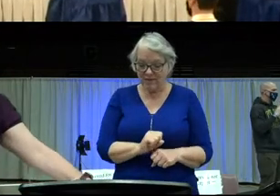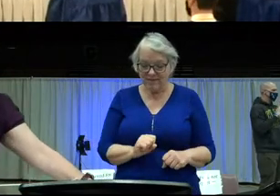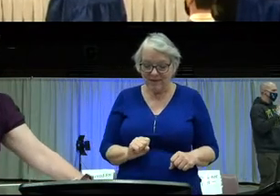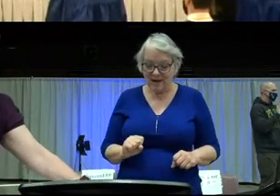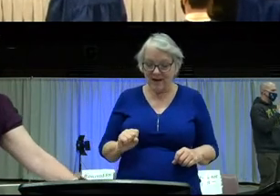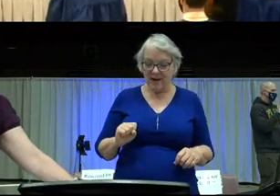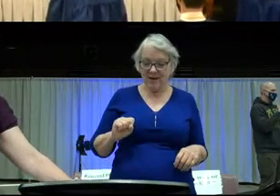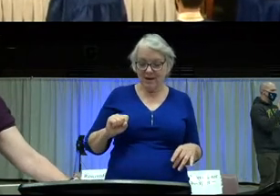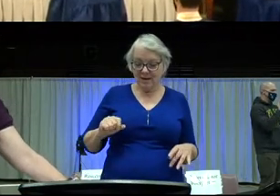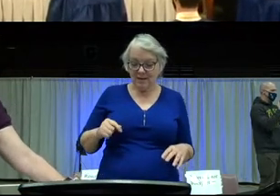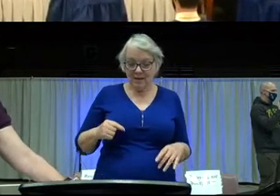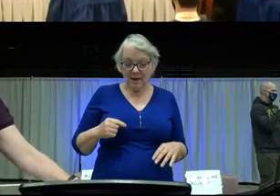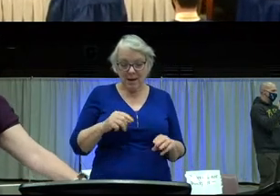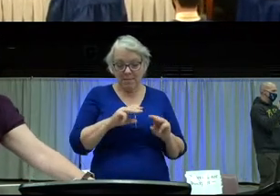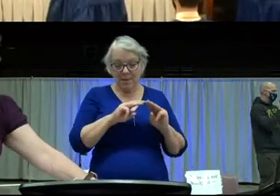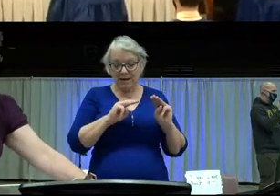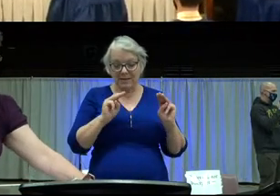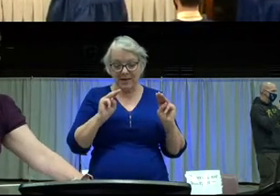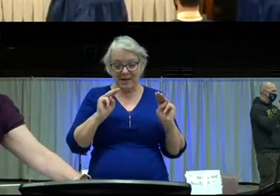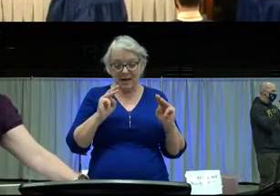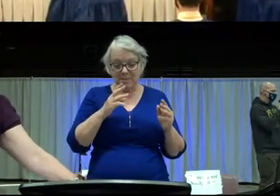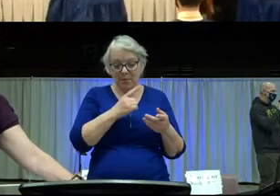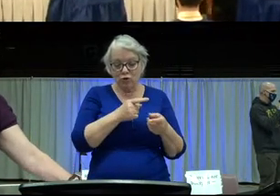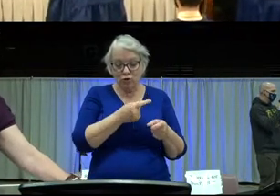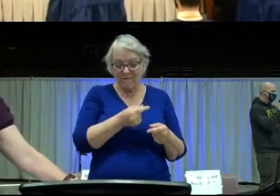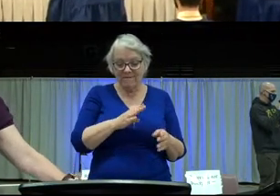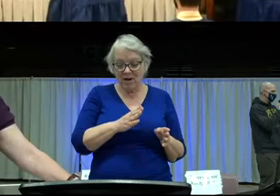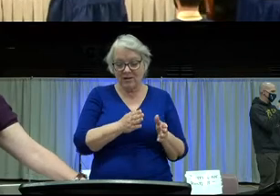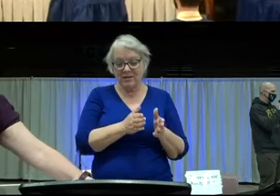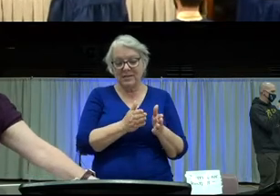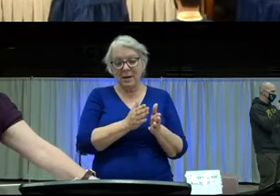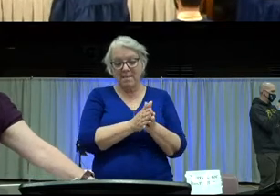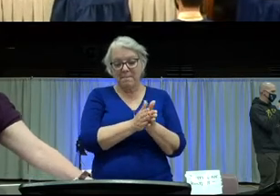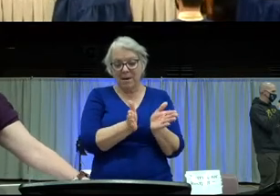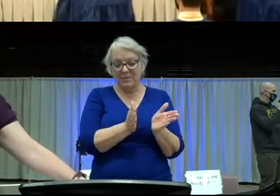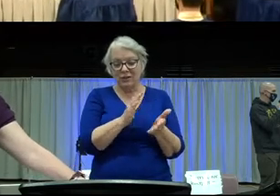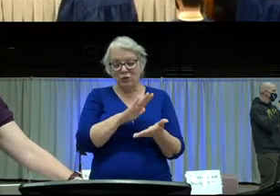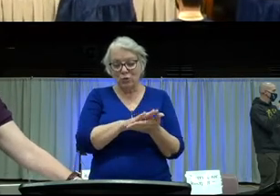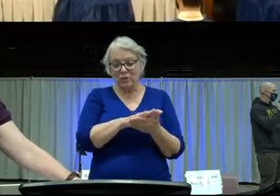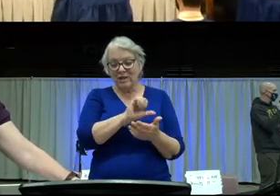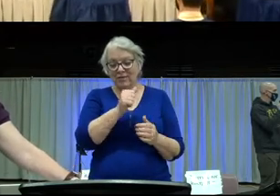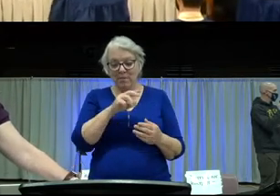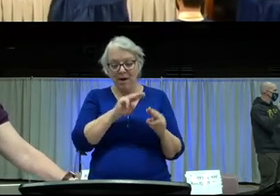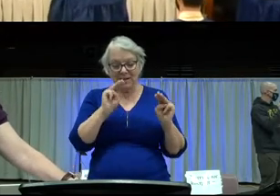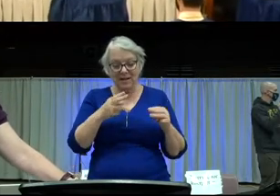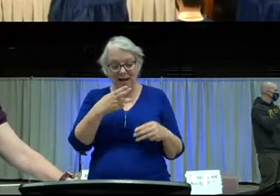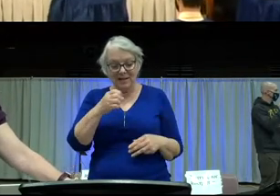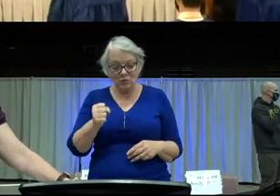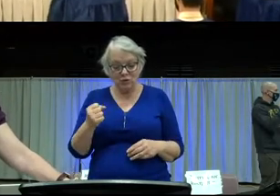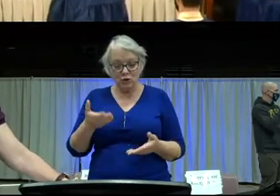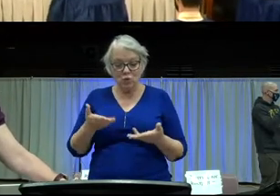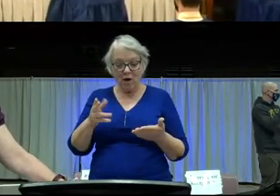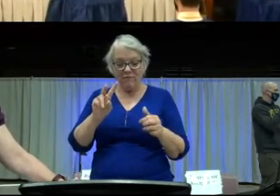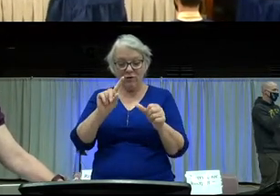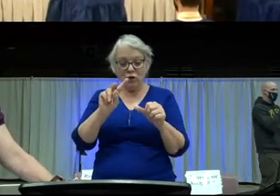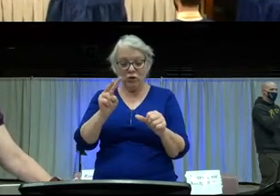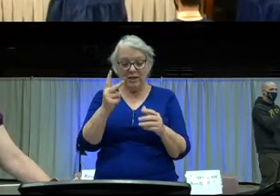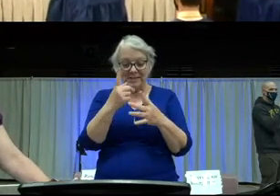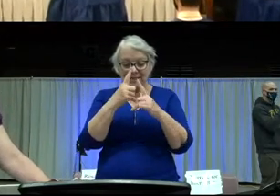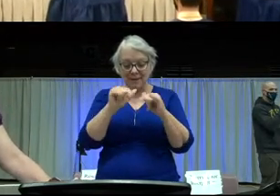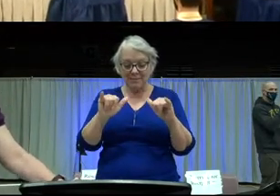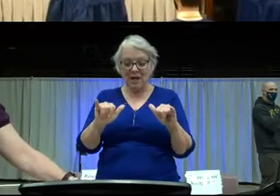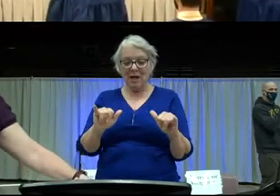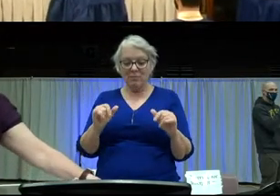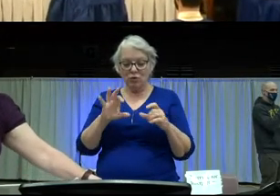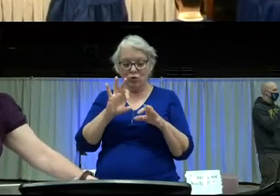dual credit programs. Many of these students are also involved in their high school activities, and they also work.